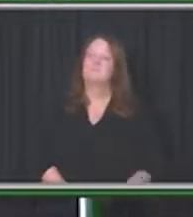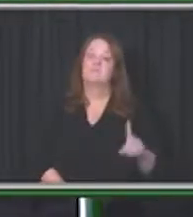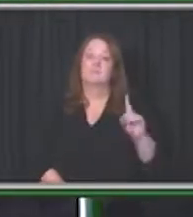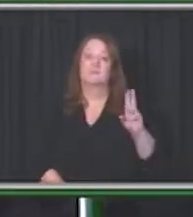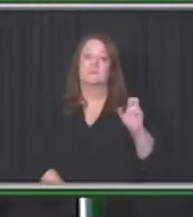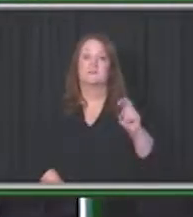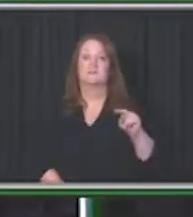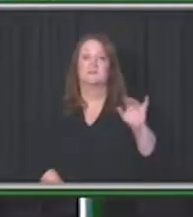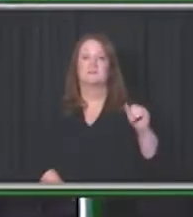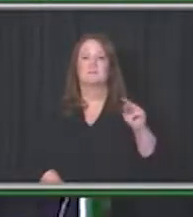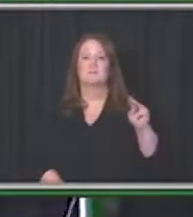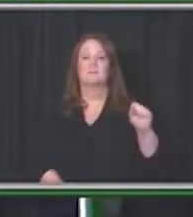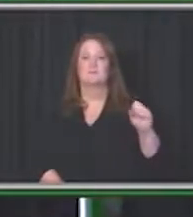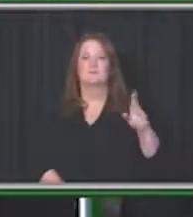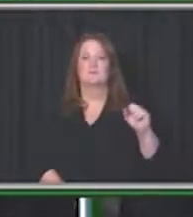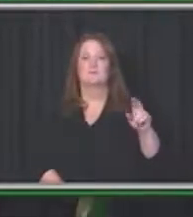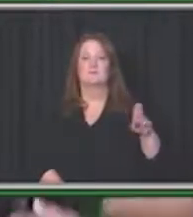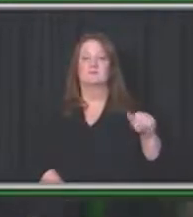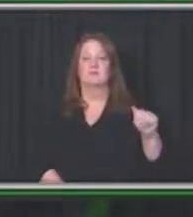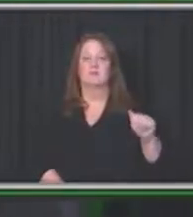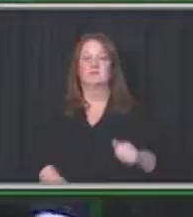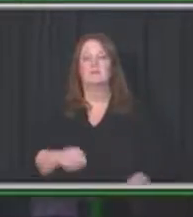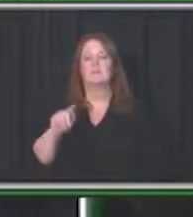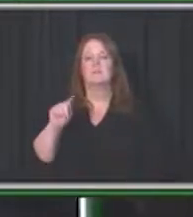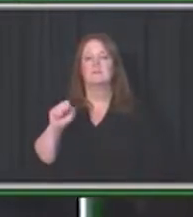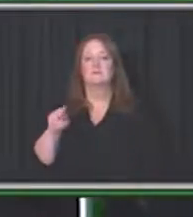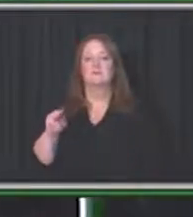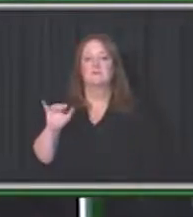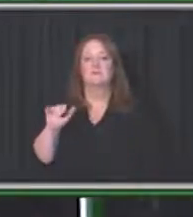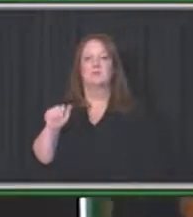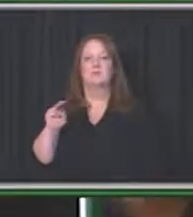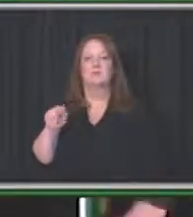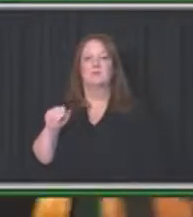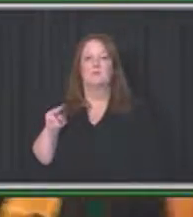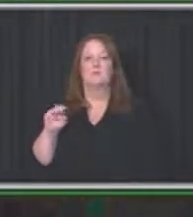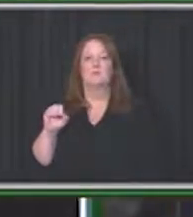Dustin James Branscombe. Tom Yamamoto.